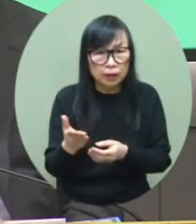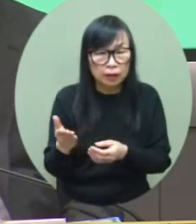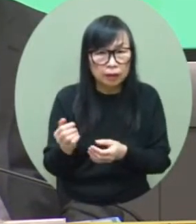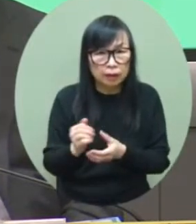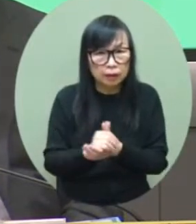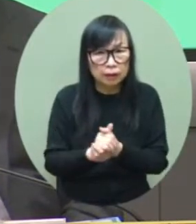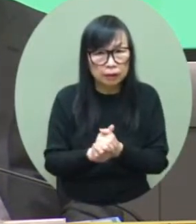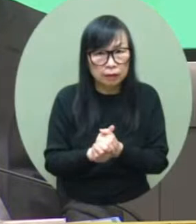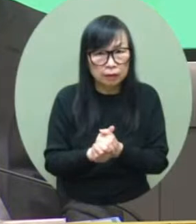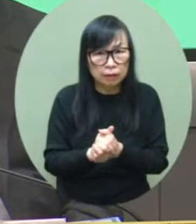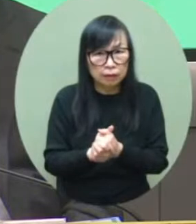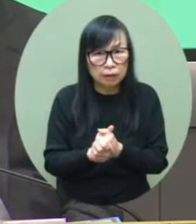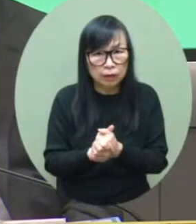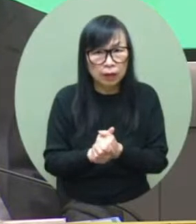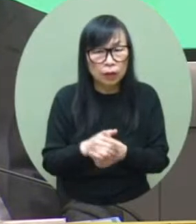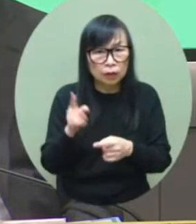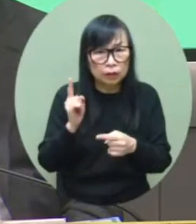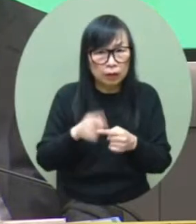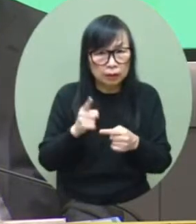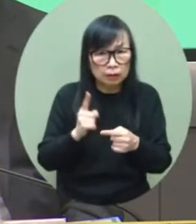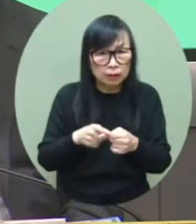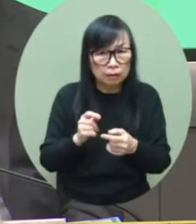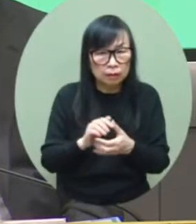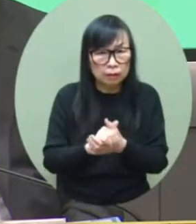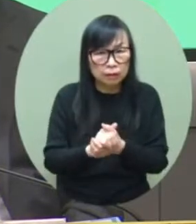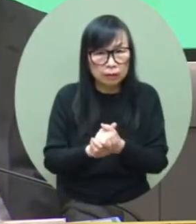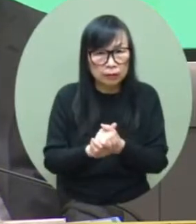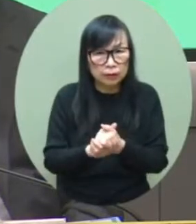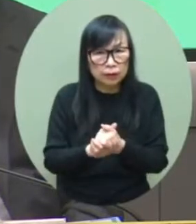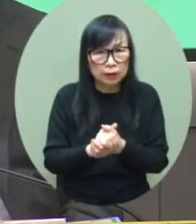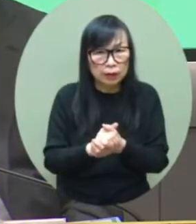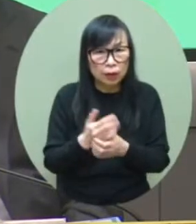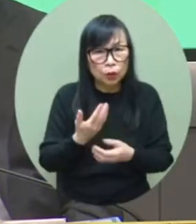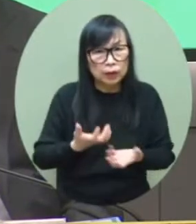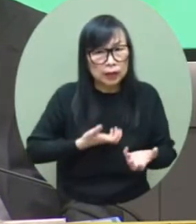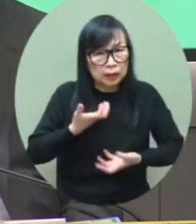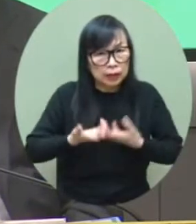Guangdong Provincial Government and the Shenzhen Municipal Government,